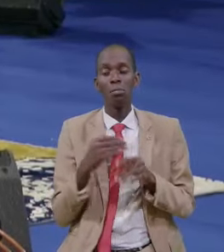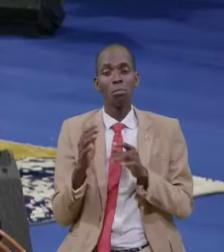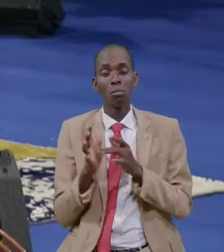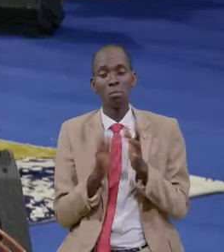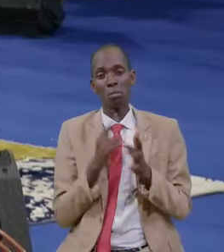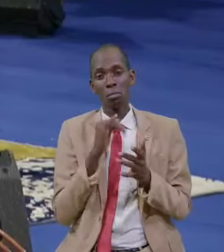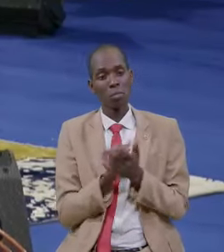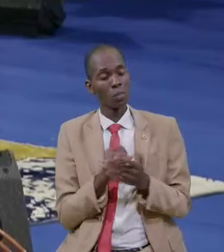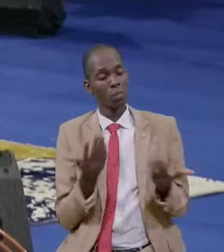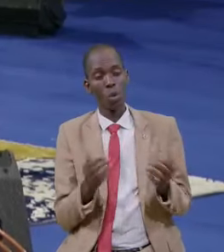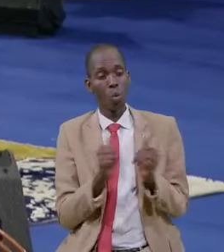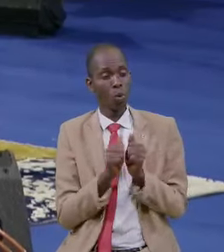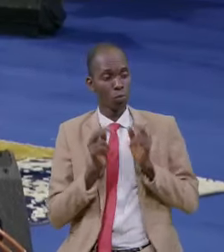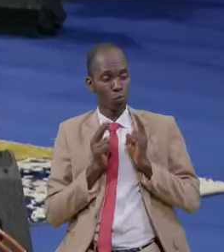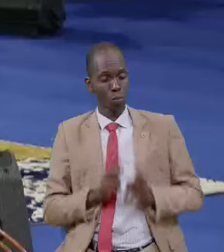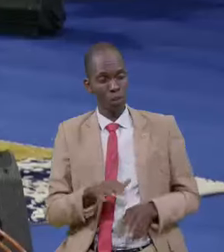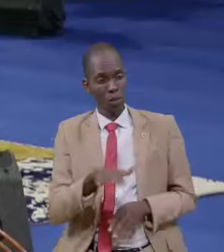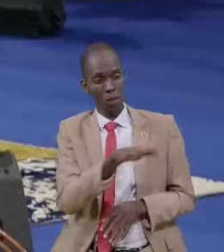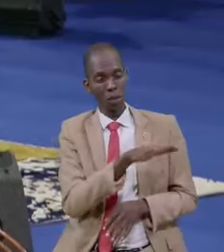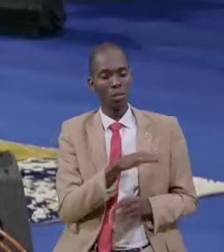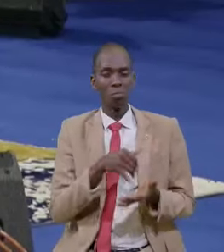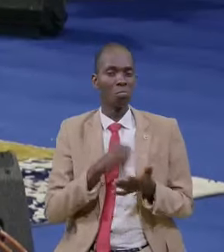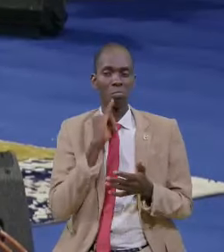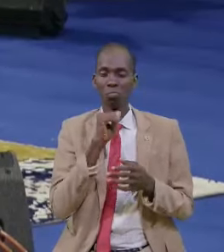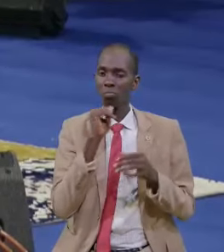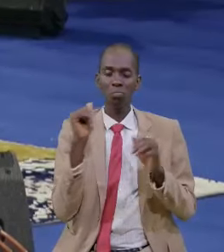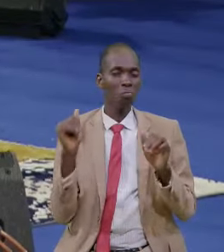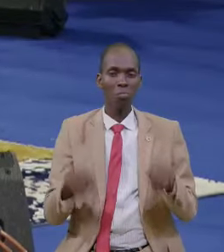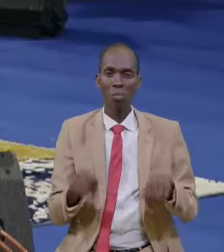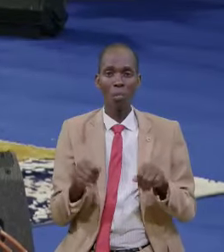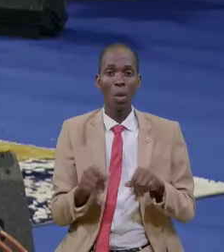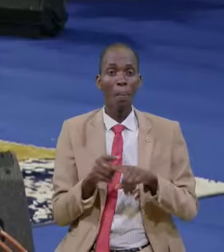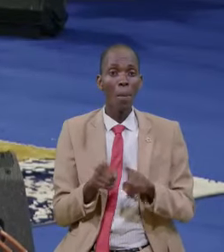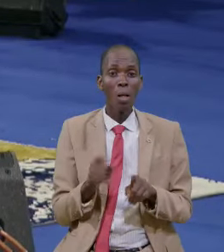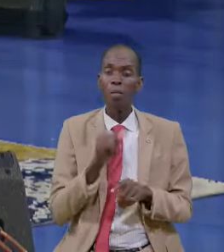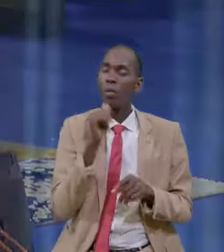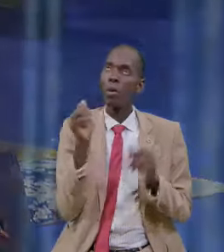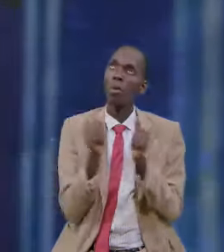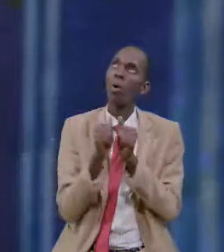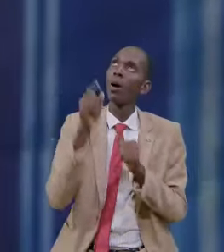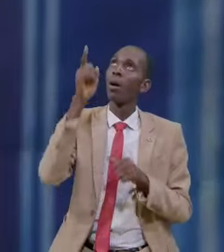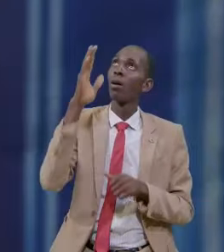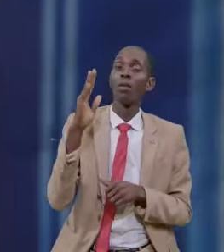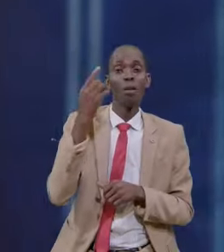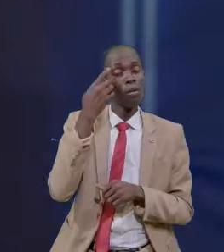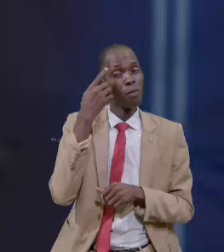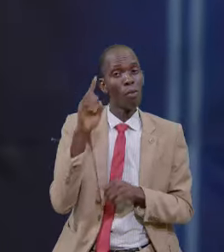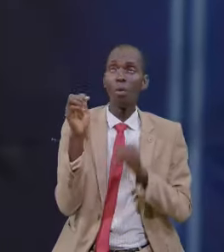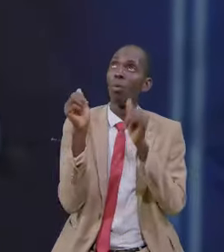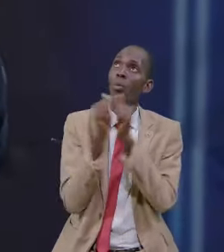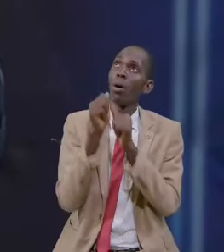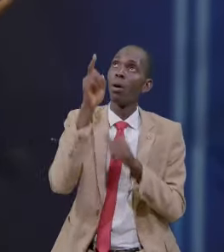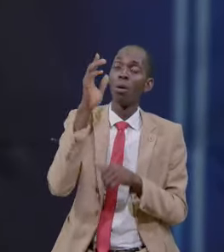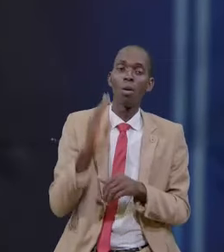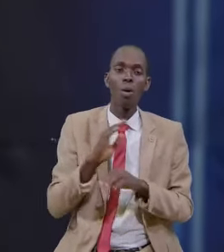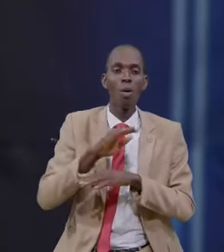is impossible, but not with God. For with God